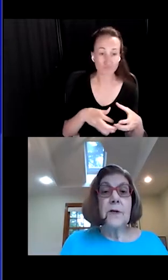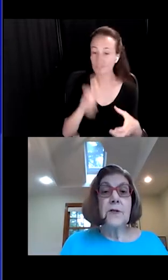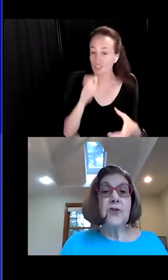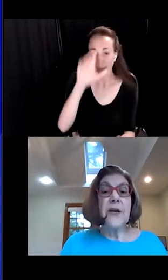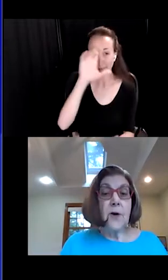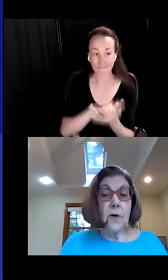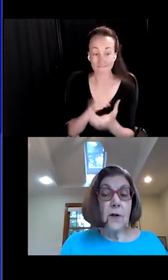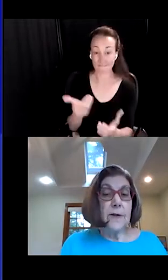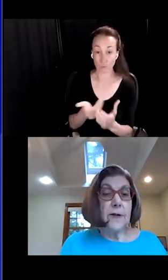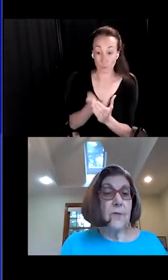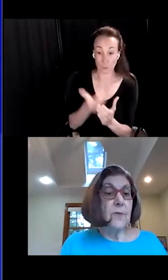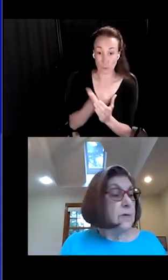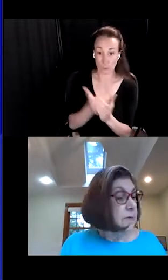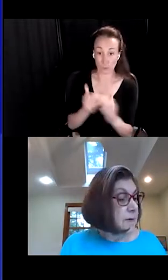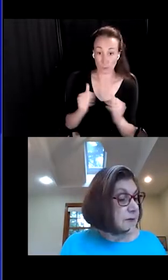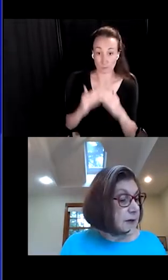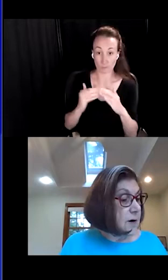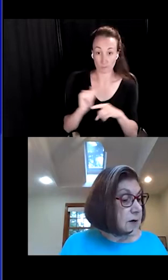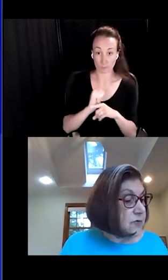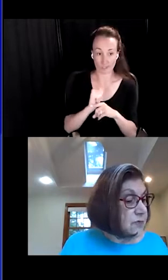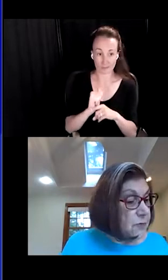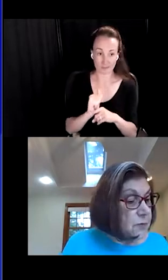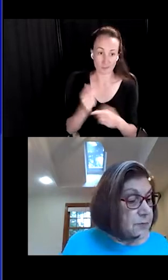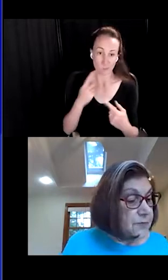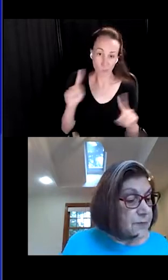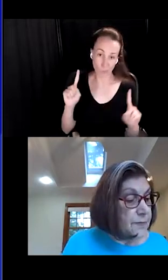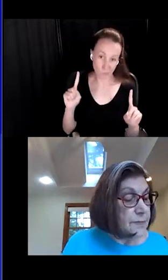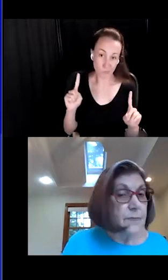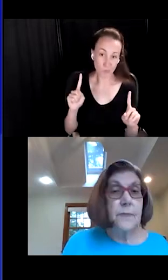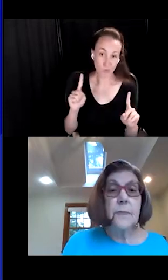You can check all that you think are true.